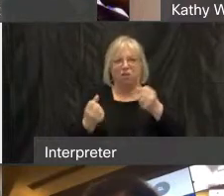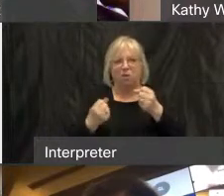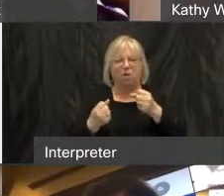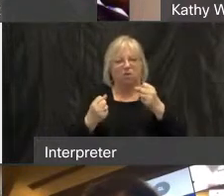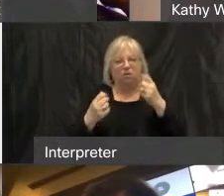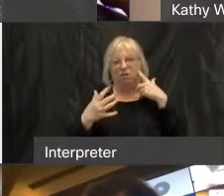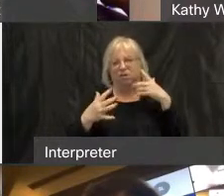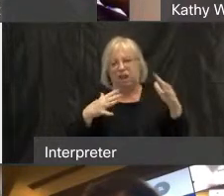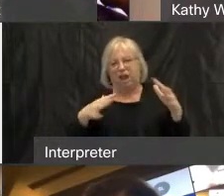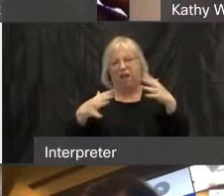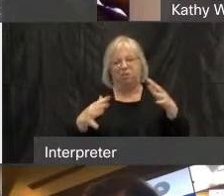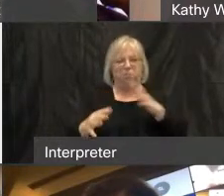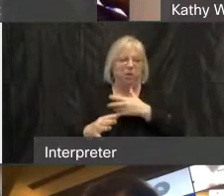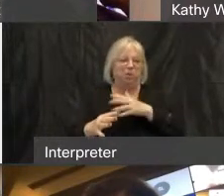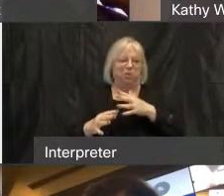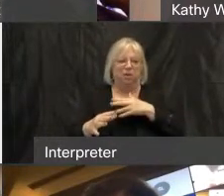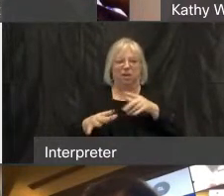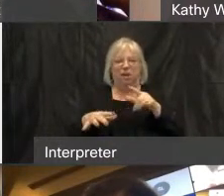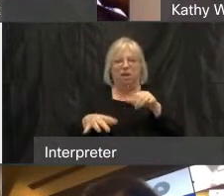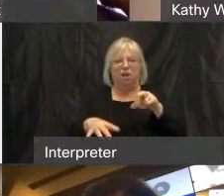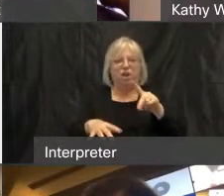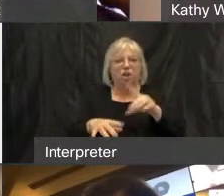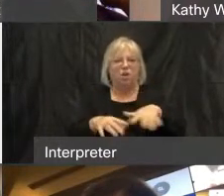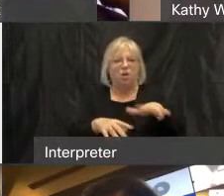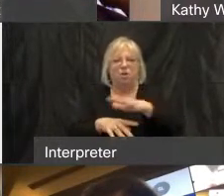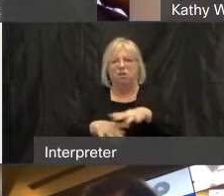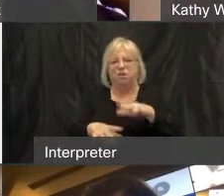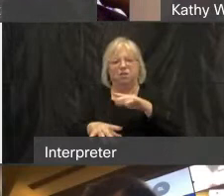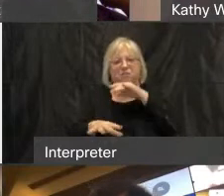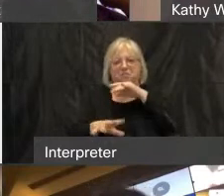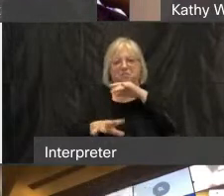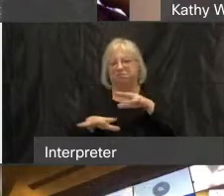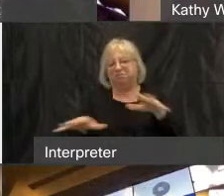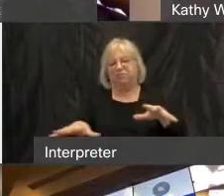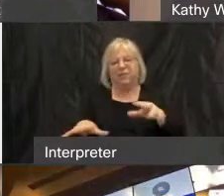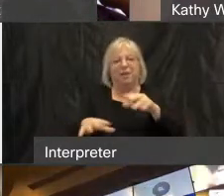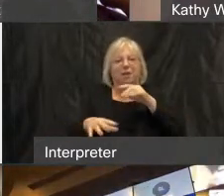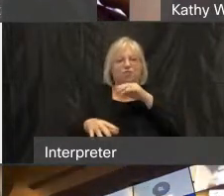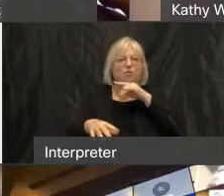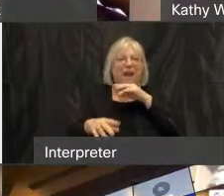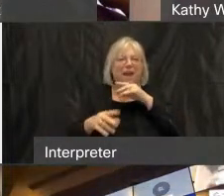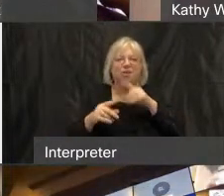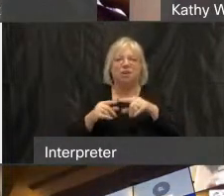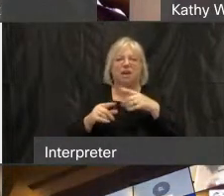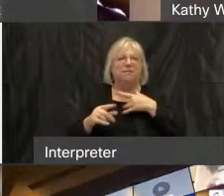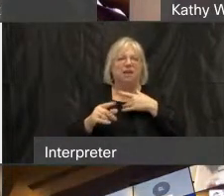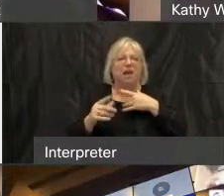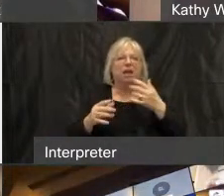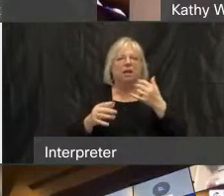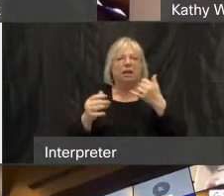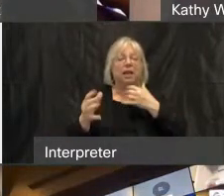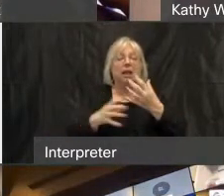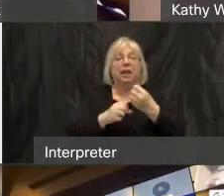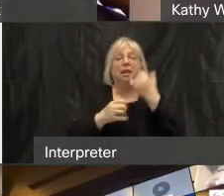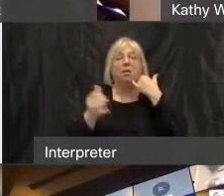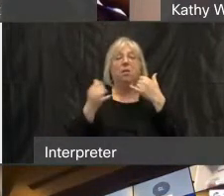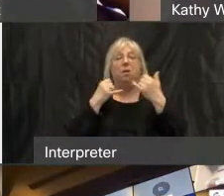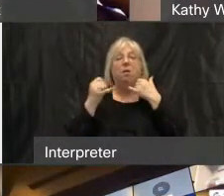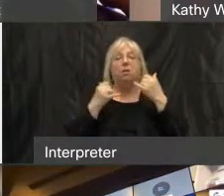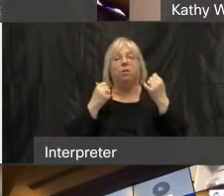unmaintained yards and not putting in the trash. I mean, it's just a multitude. I feel these calls all the